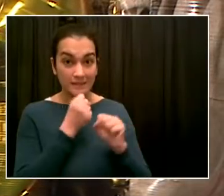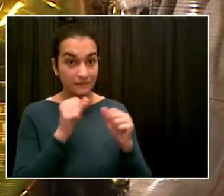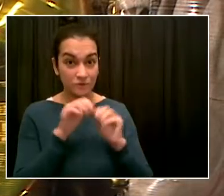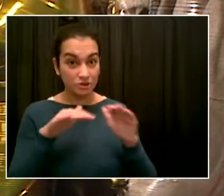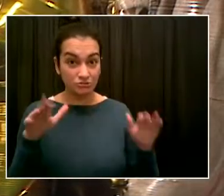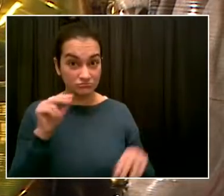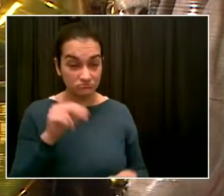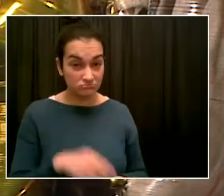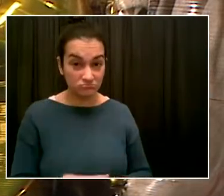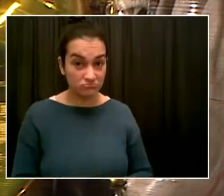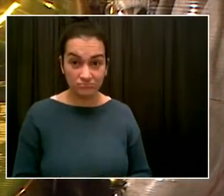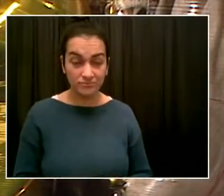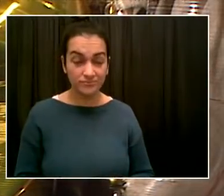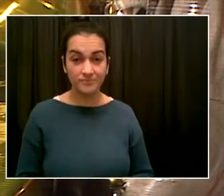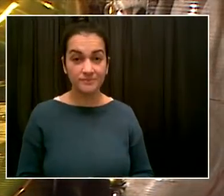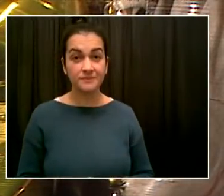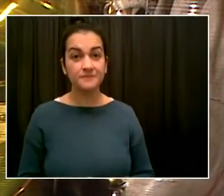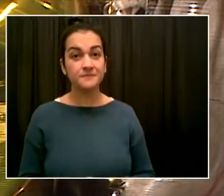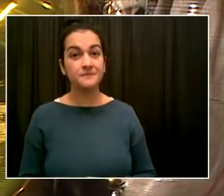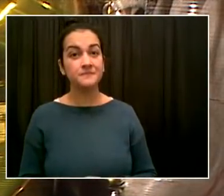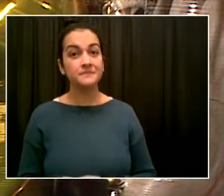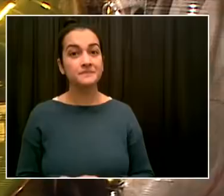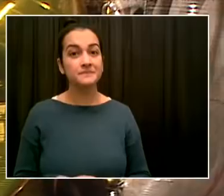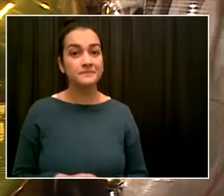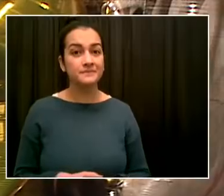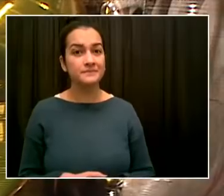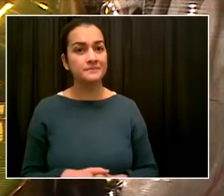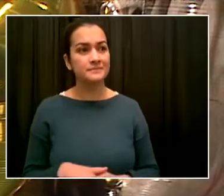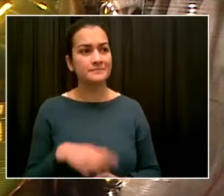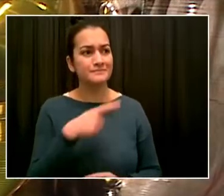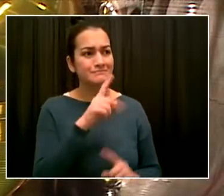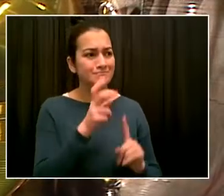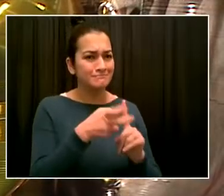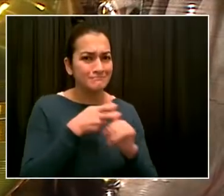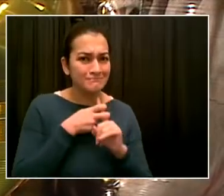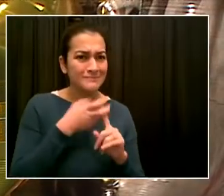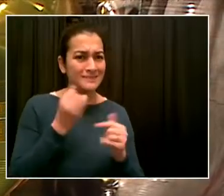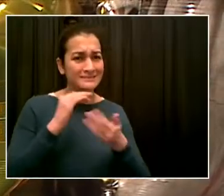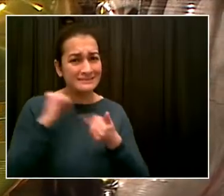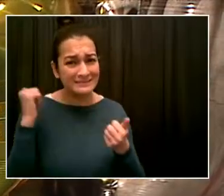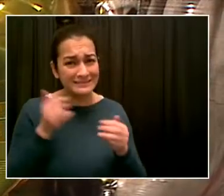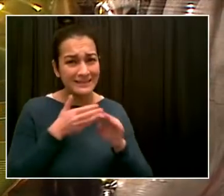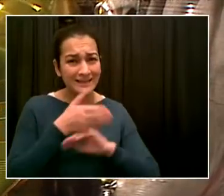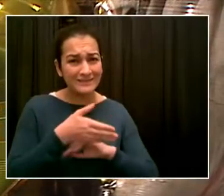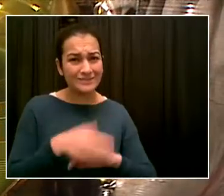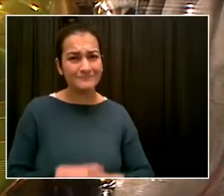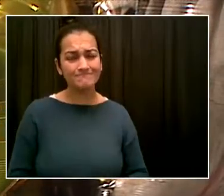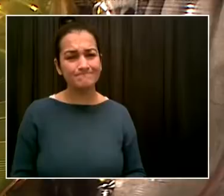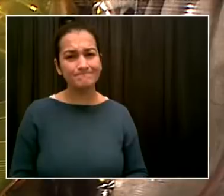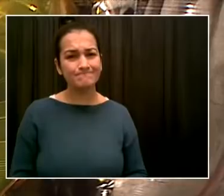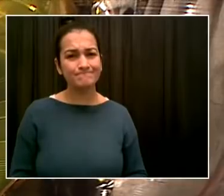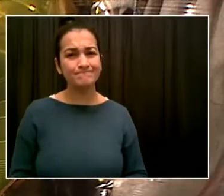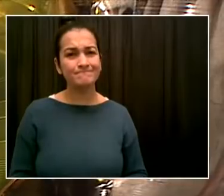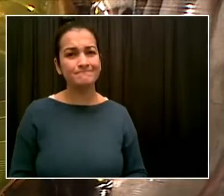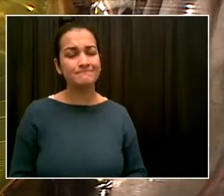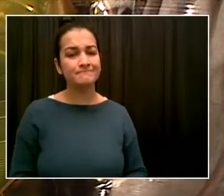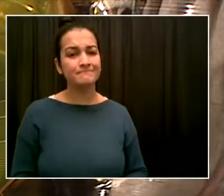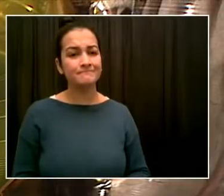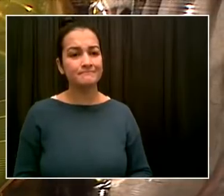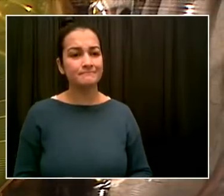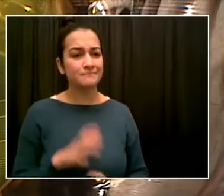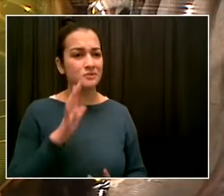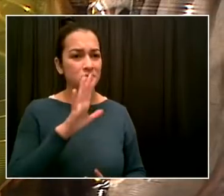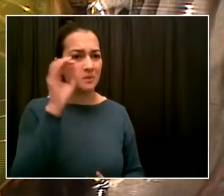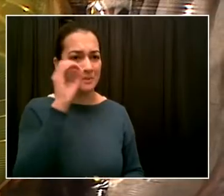behavior would not want to testify twice after doing it for an SCI report. So I just wanted to get your take. I'm real concerned, and I appreciate you raising